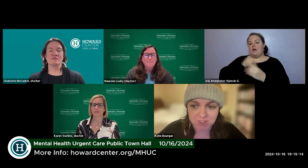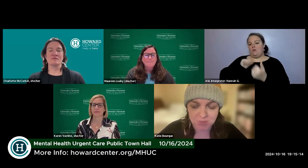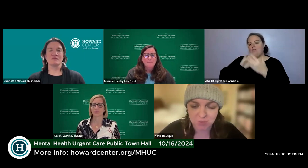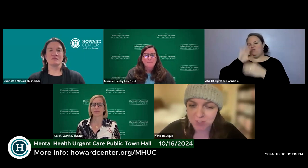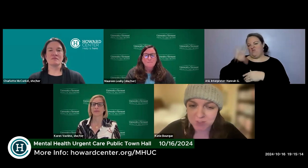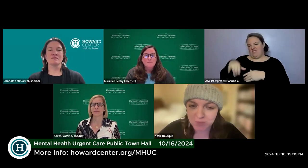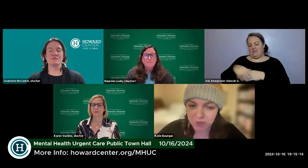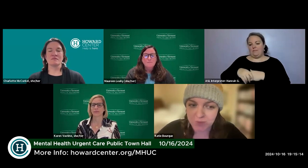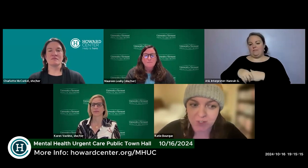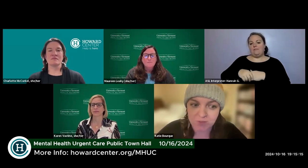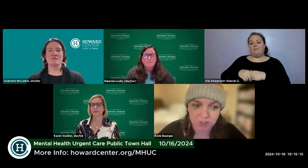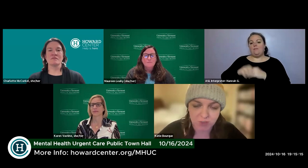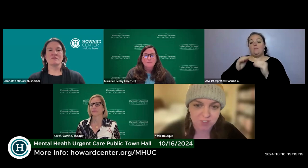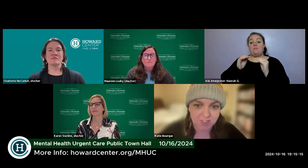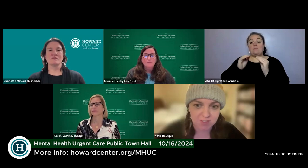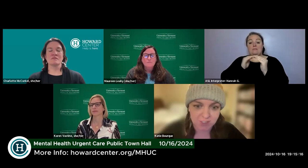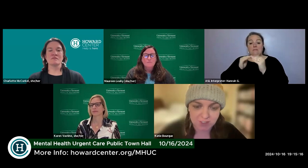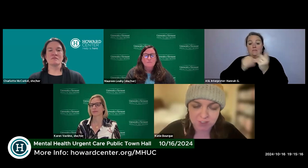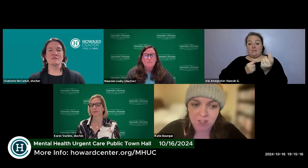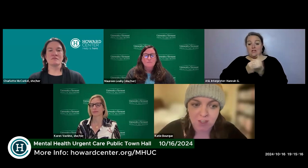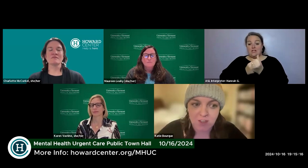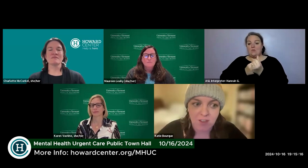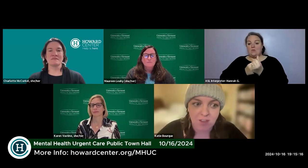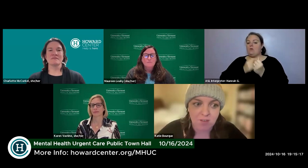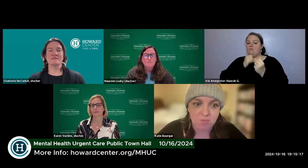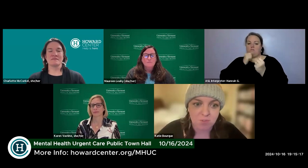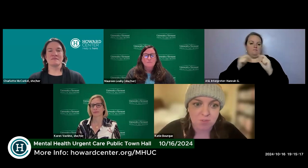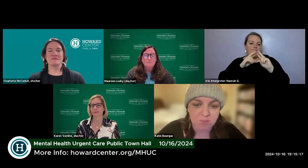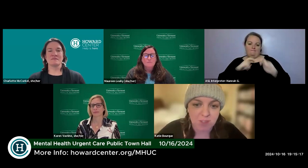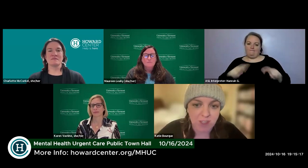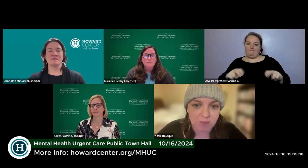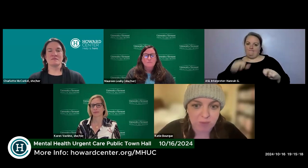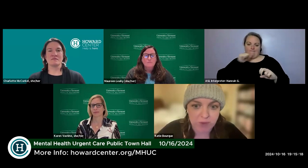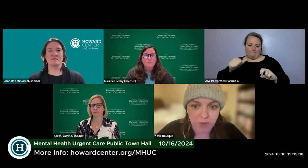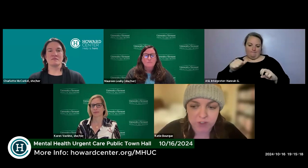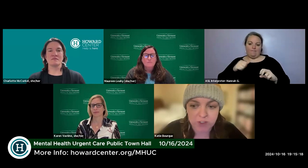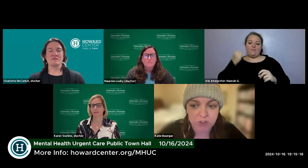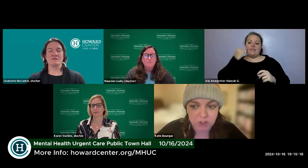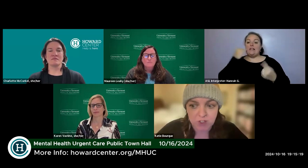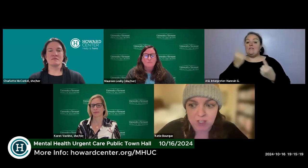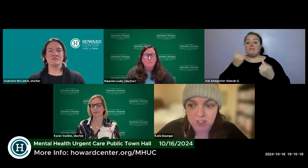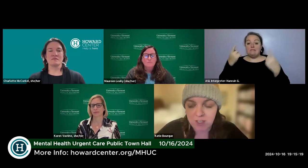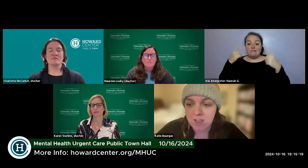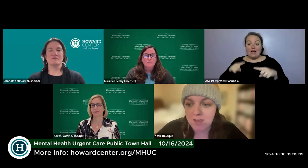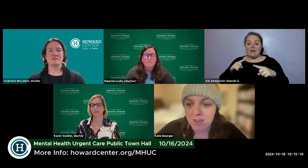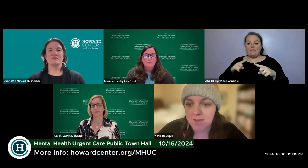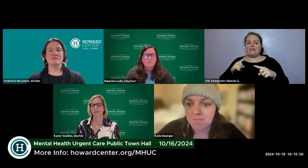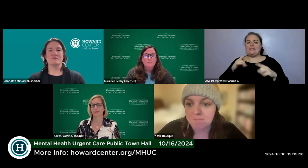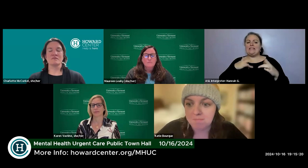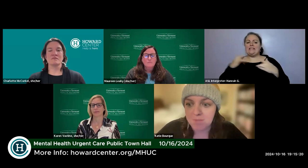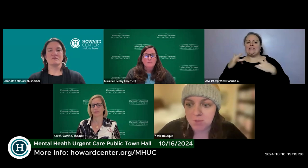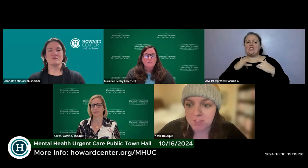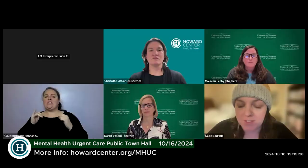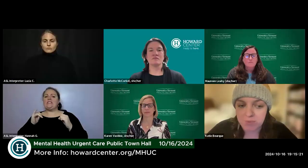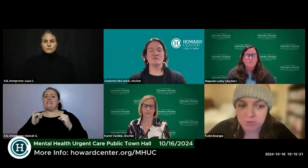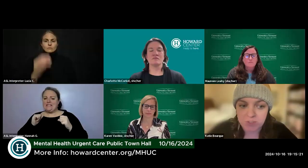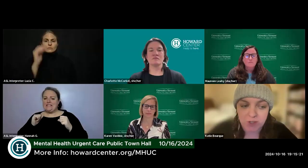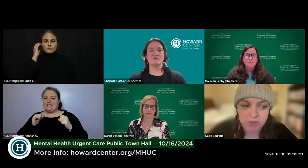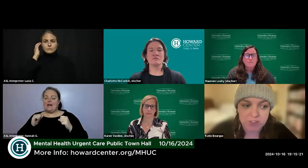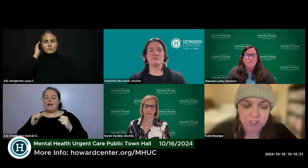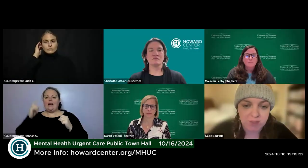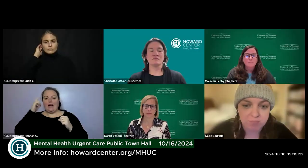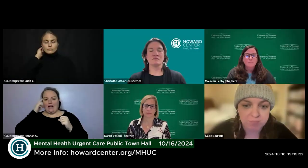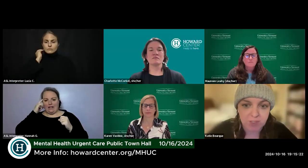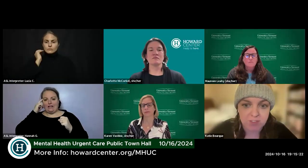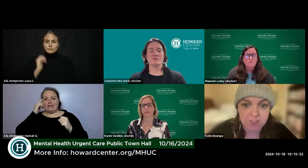in these conversations with peer support we don't do assessments um so if something came up that was concerning um you know i think that